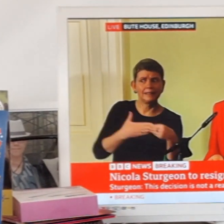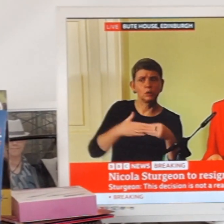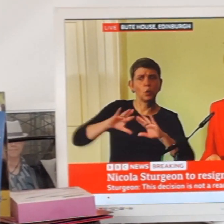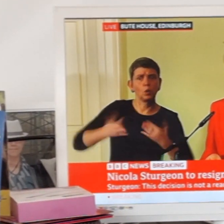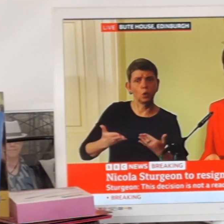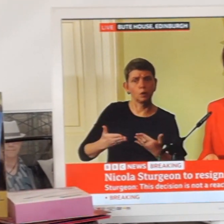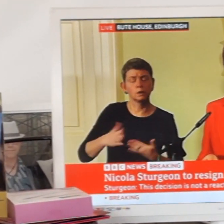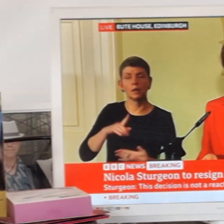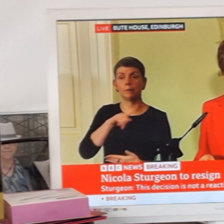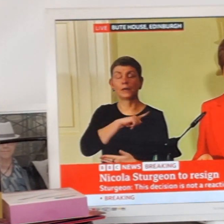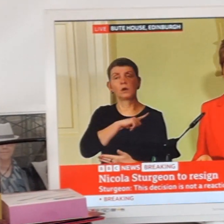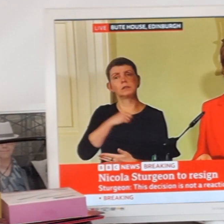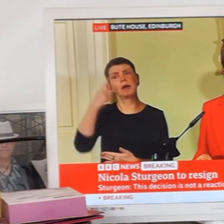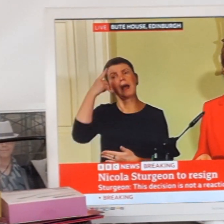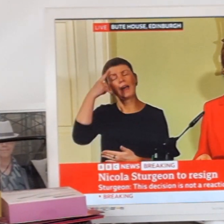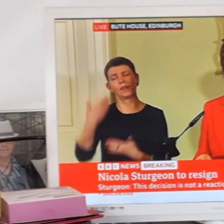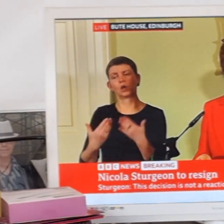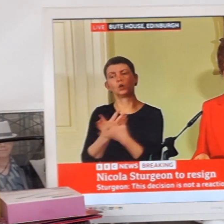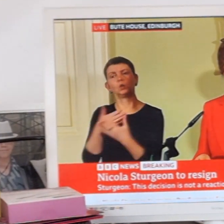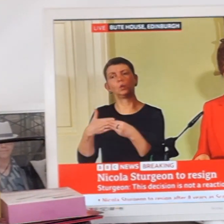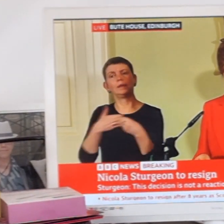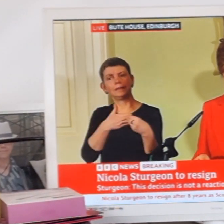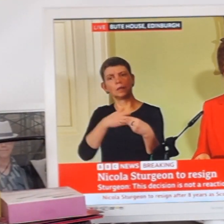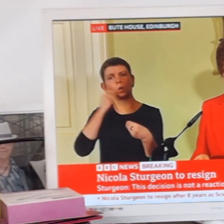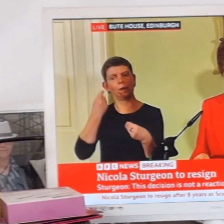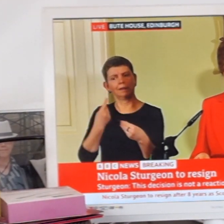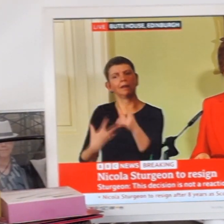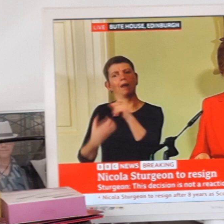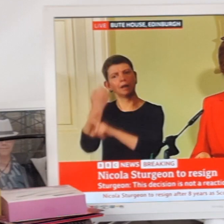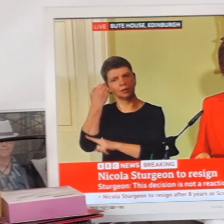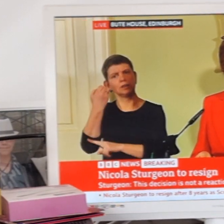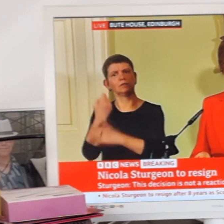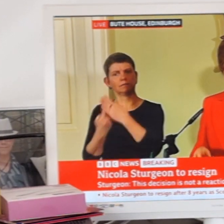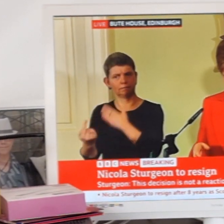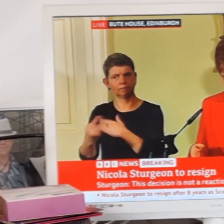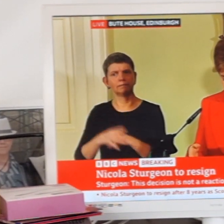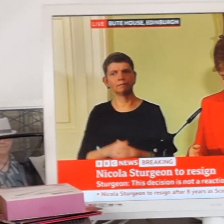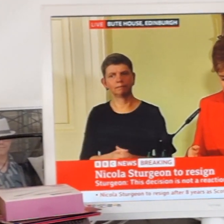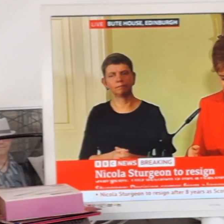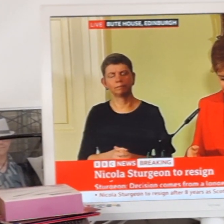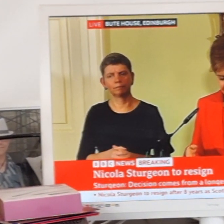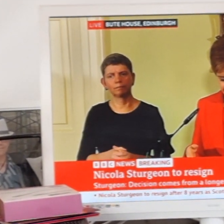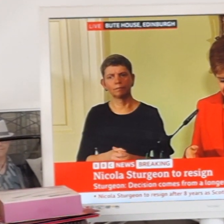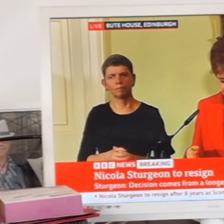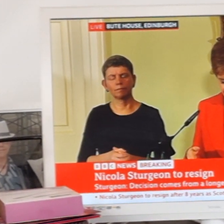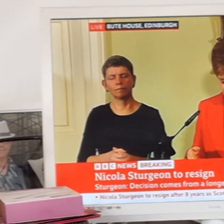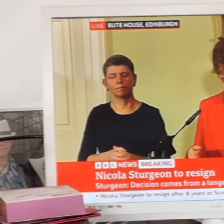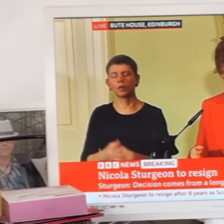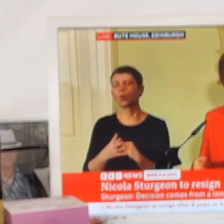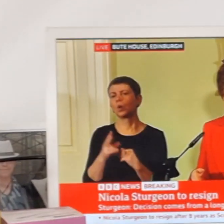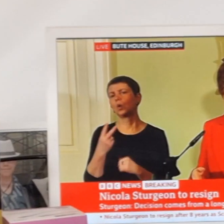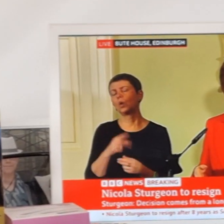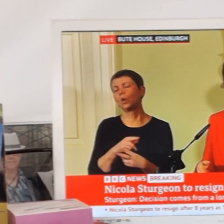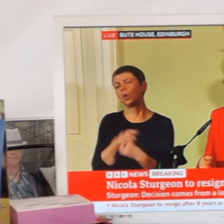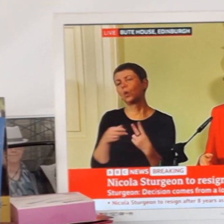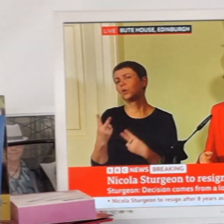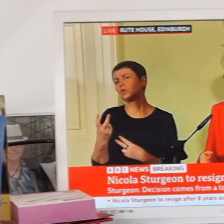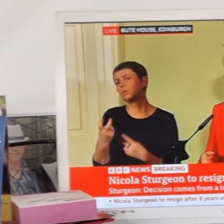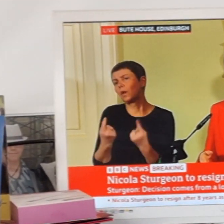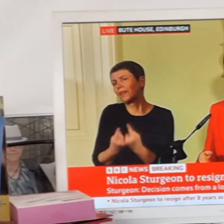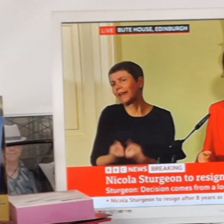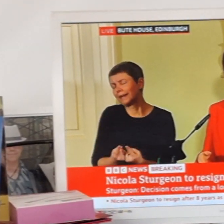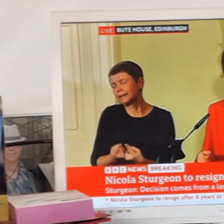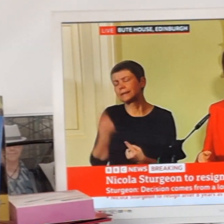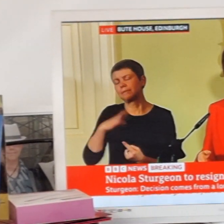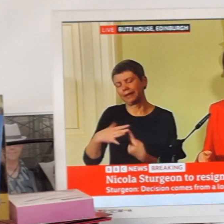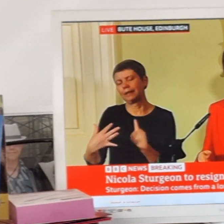steer us, I believe, successfully on that path. Now, there are two further reflections that have weighed in